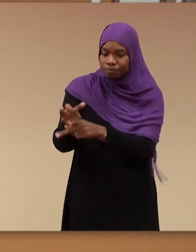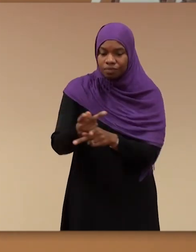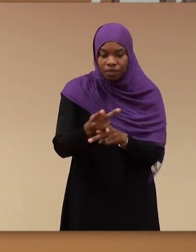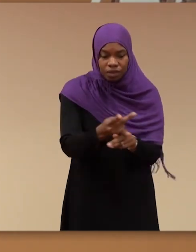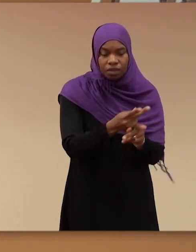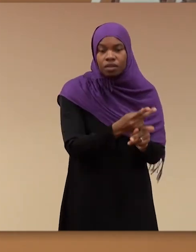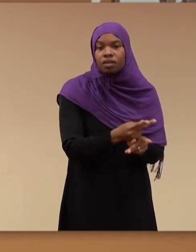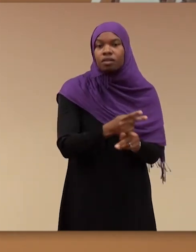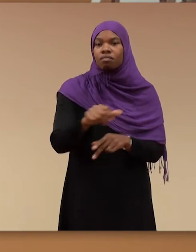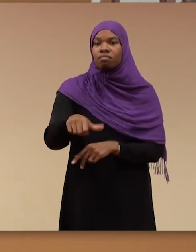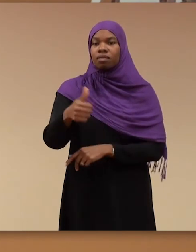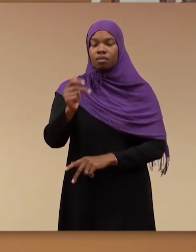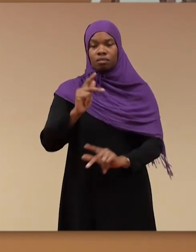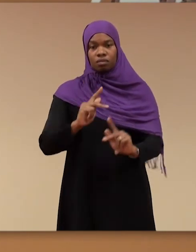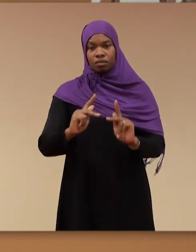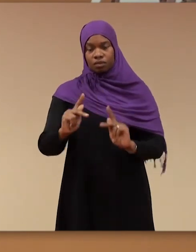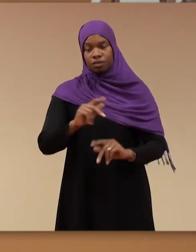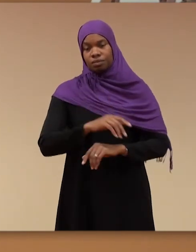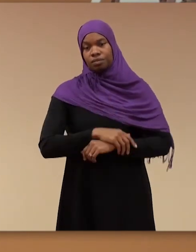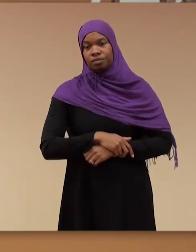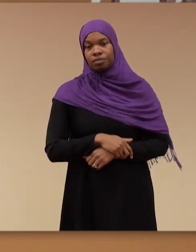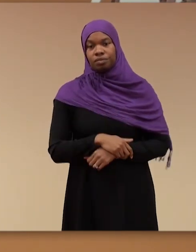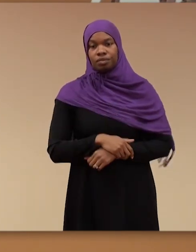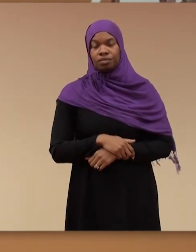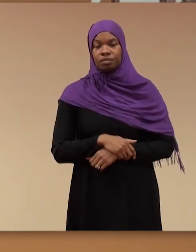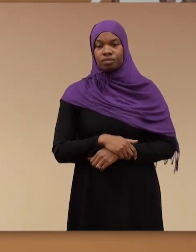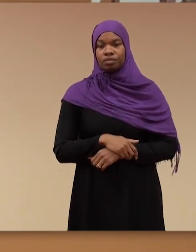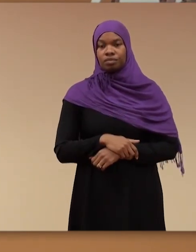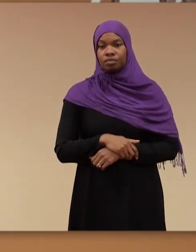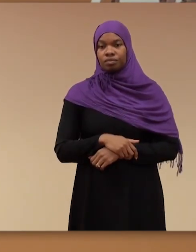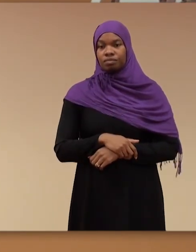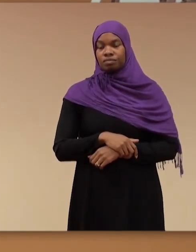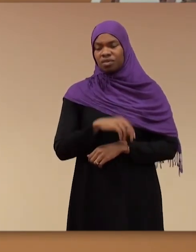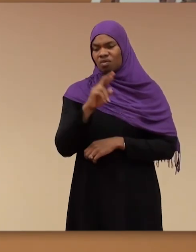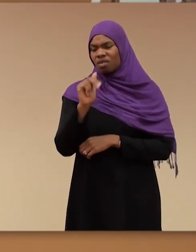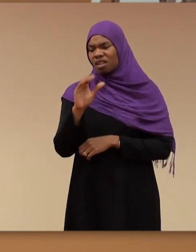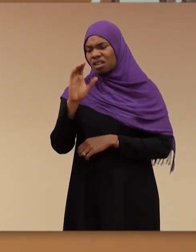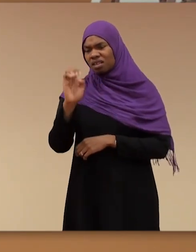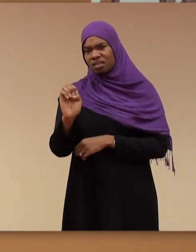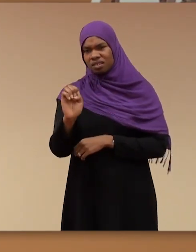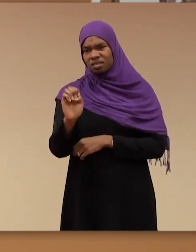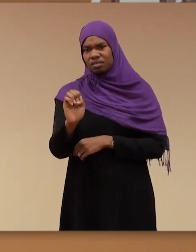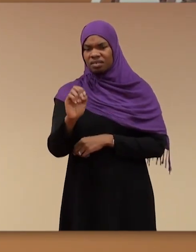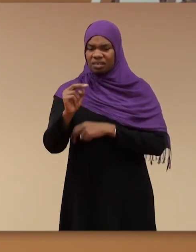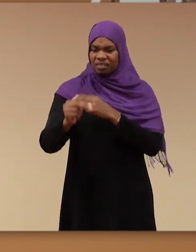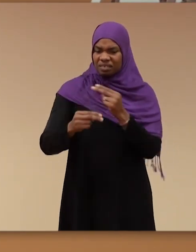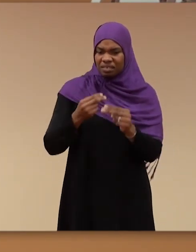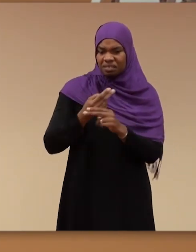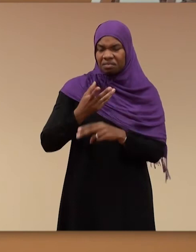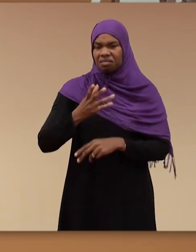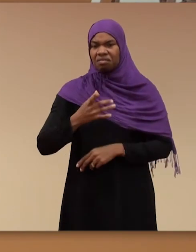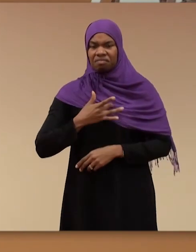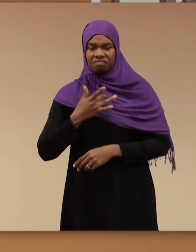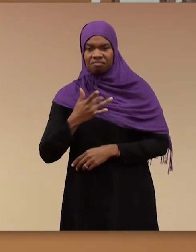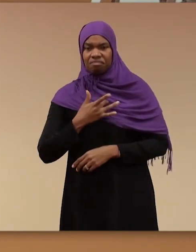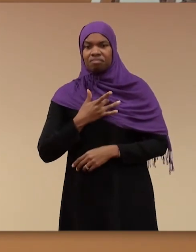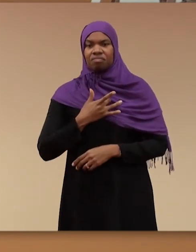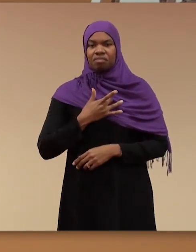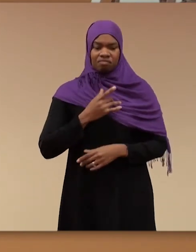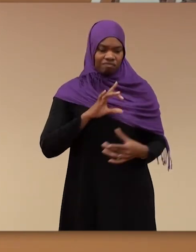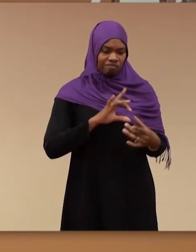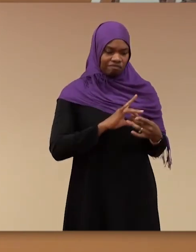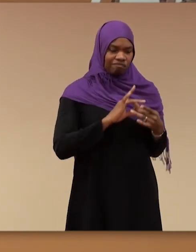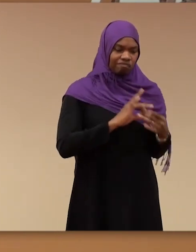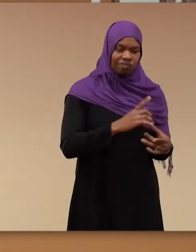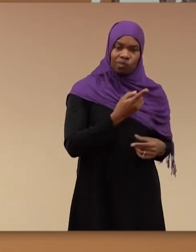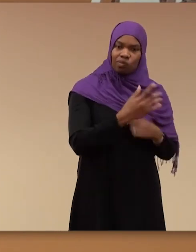Race and nationality, it hurt humanity so much over the thousands of years.